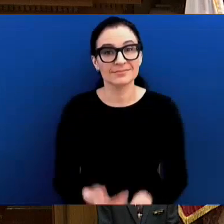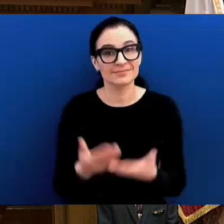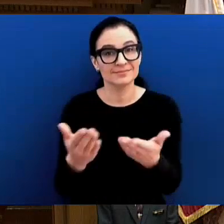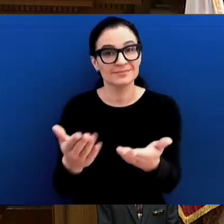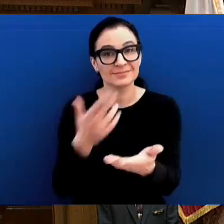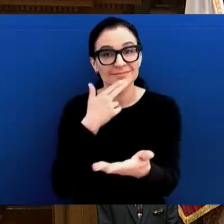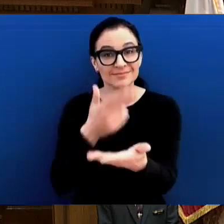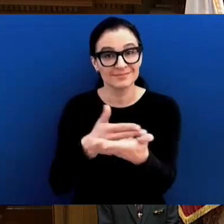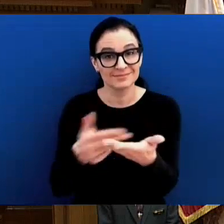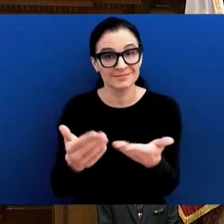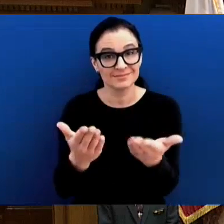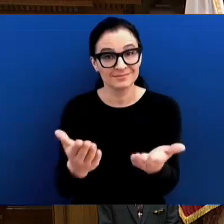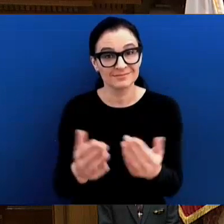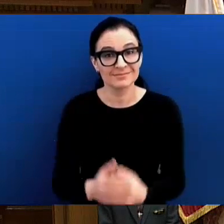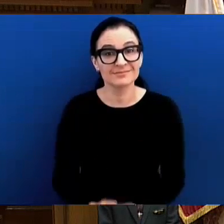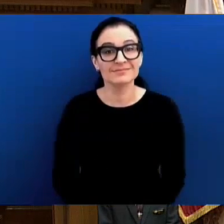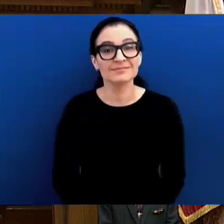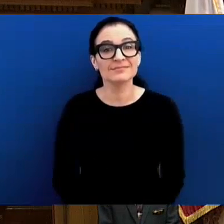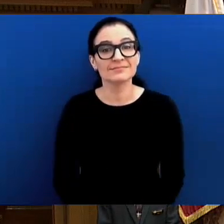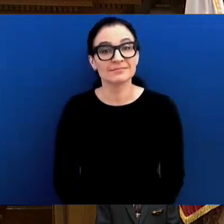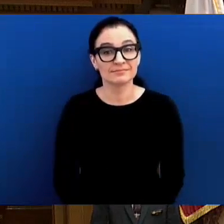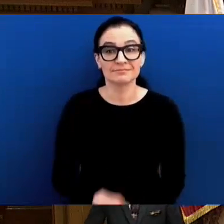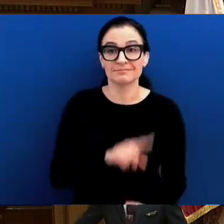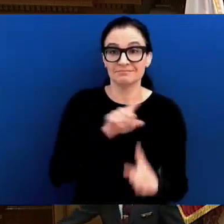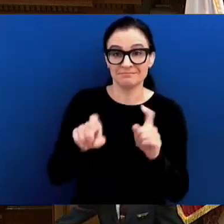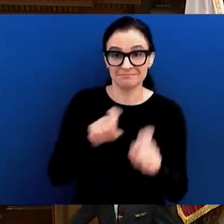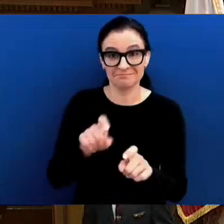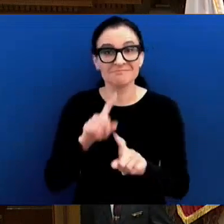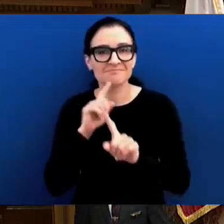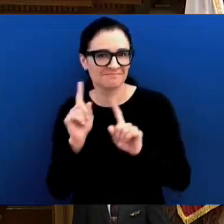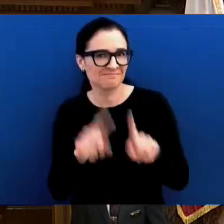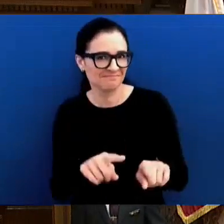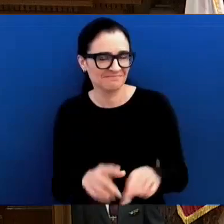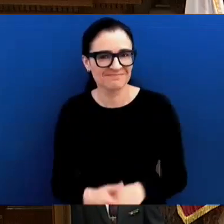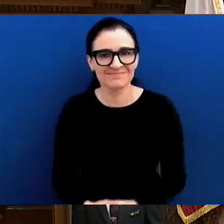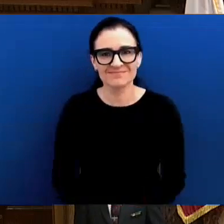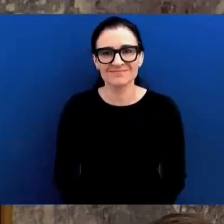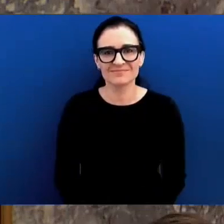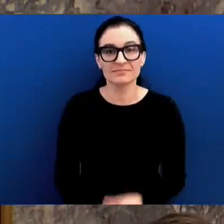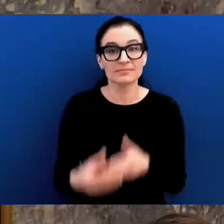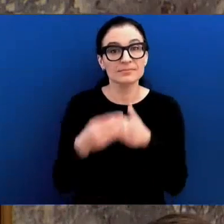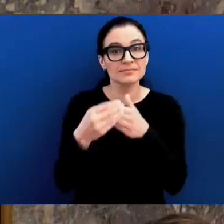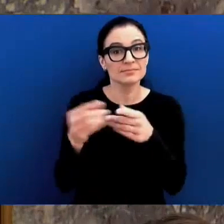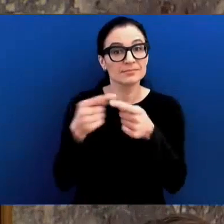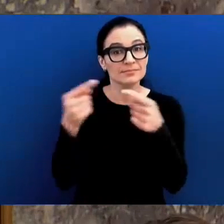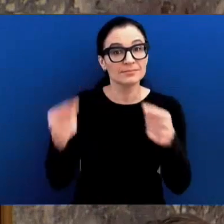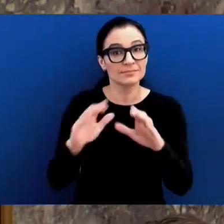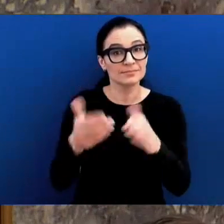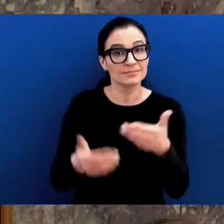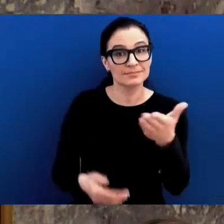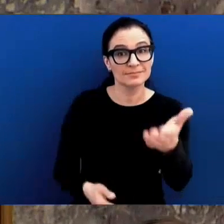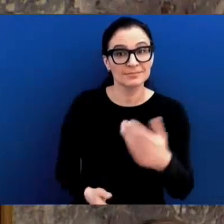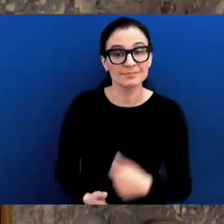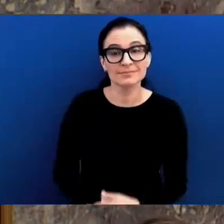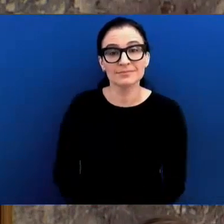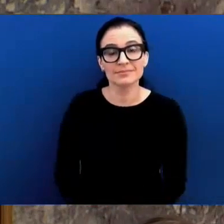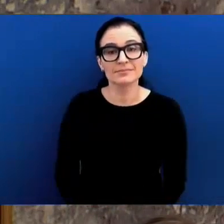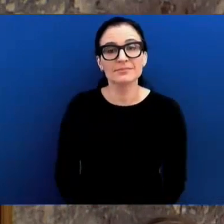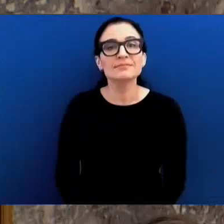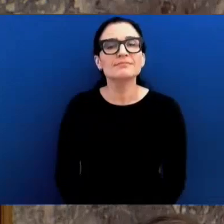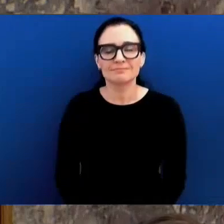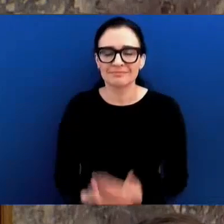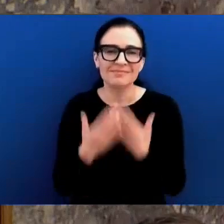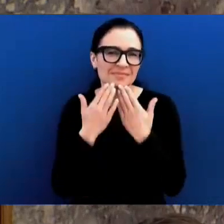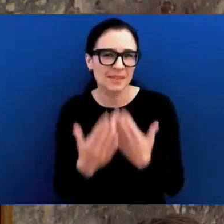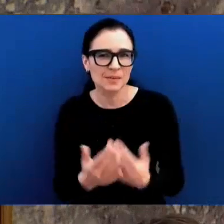Oral questions by members. Leader of the Official Opposition. Thank you, Mr. Speaker. Mr. Speaker, 7 years ago,